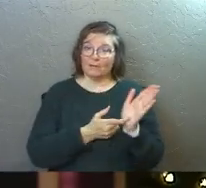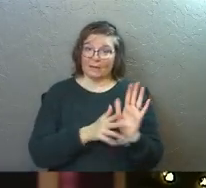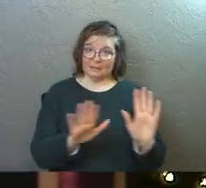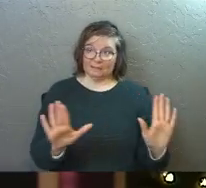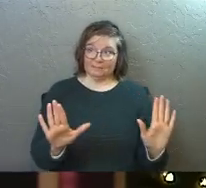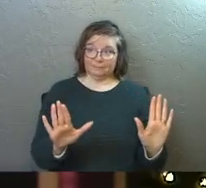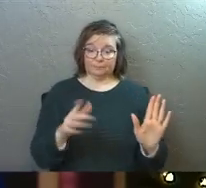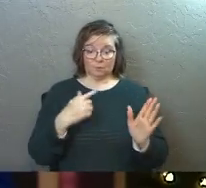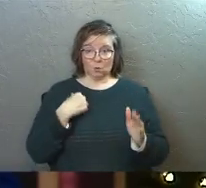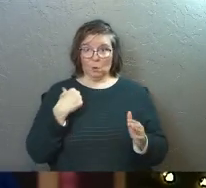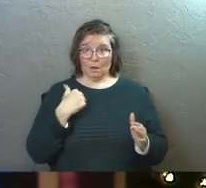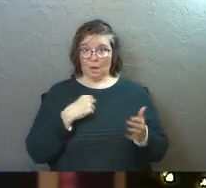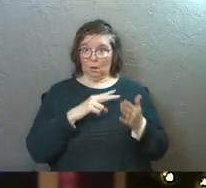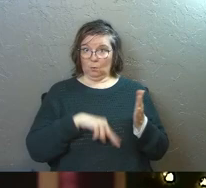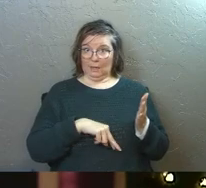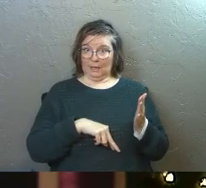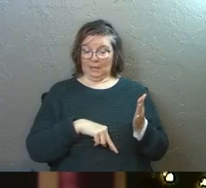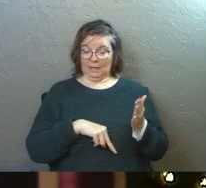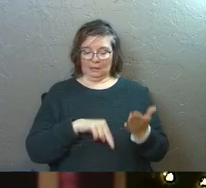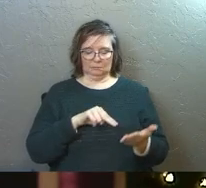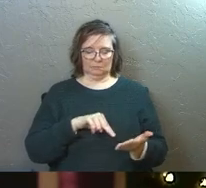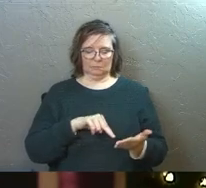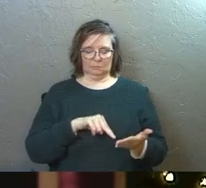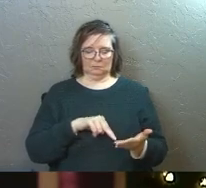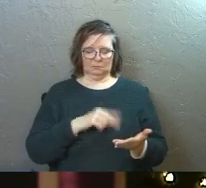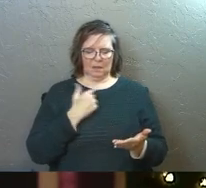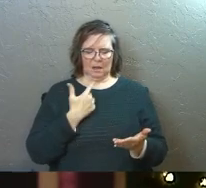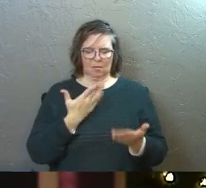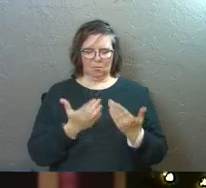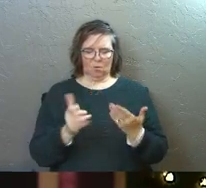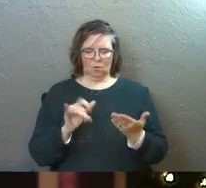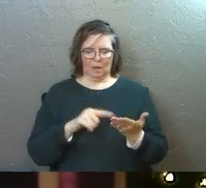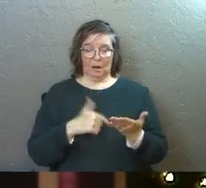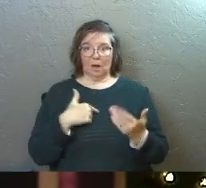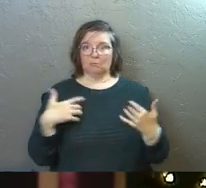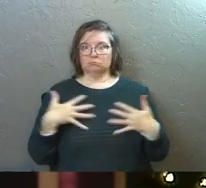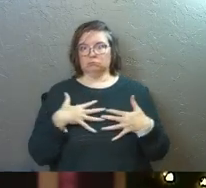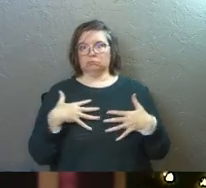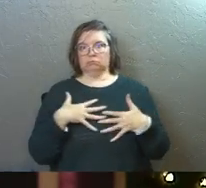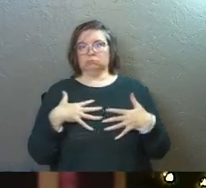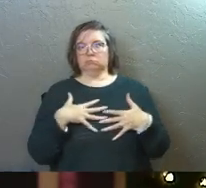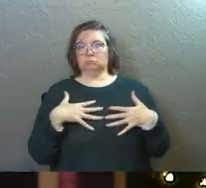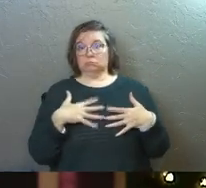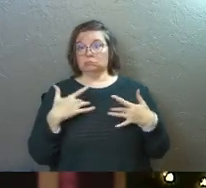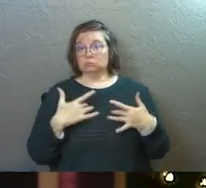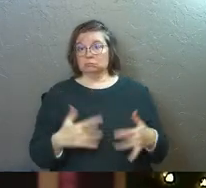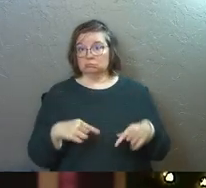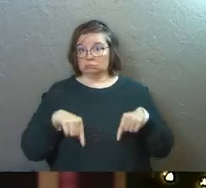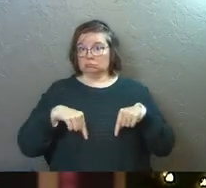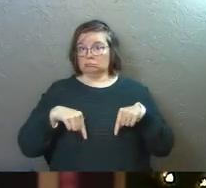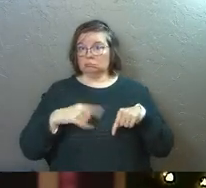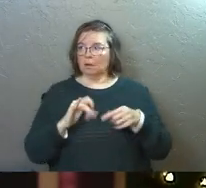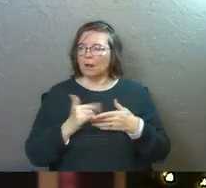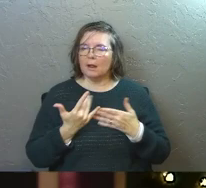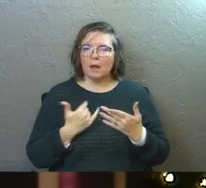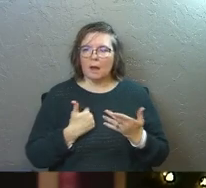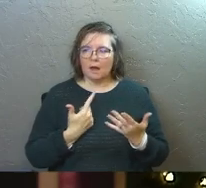Because when I read this and when I hear that, when somebody tells me you're called to do that, I get intimidated. Seriously, right?